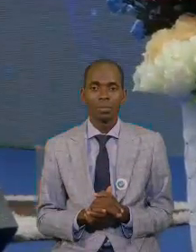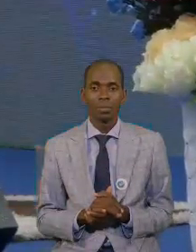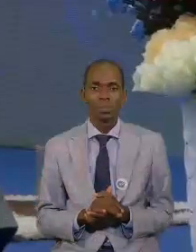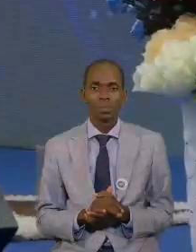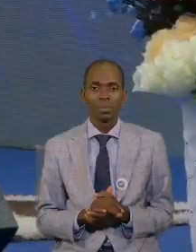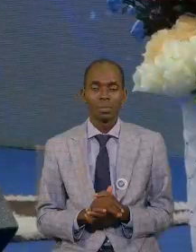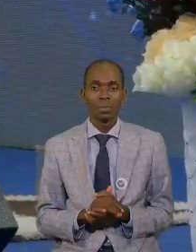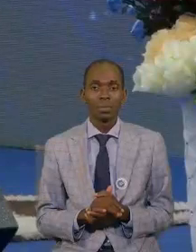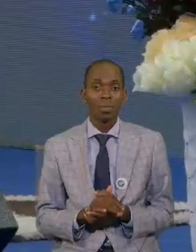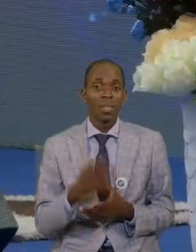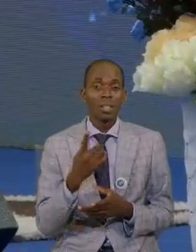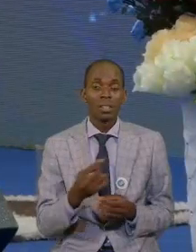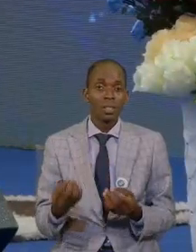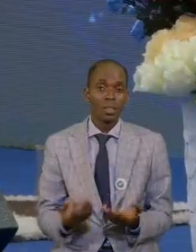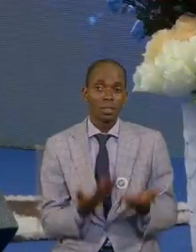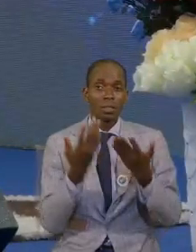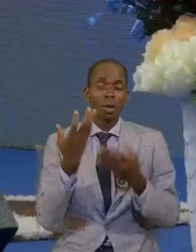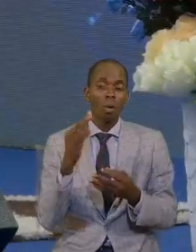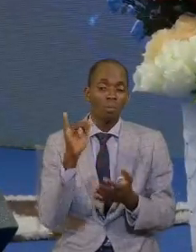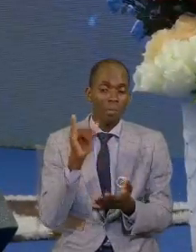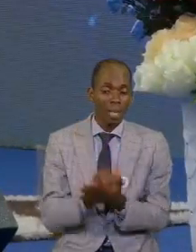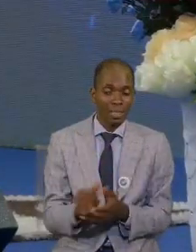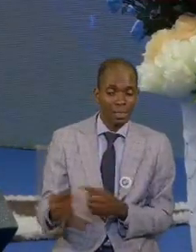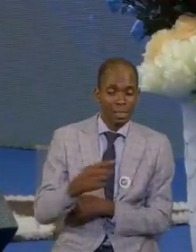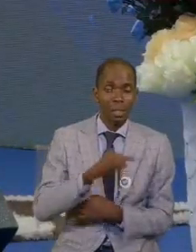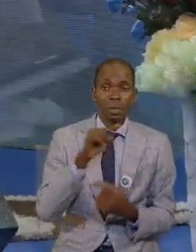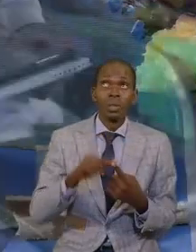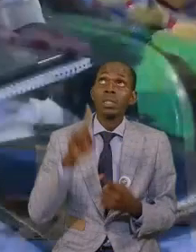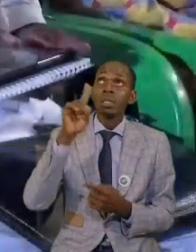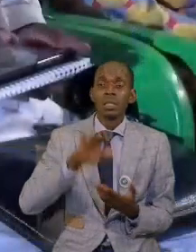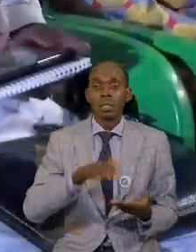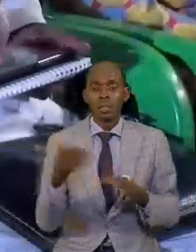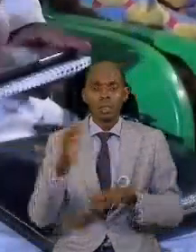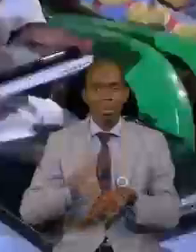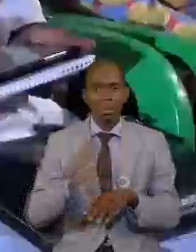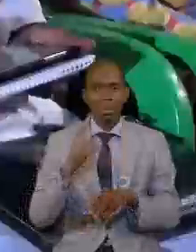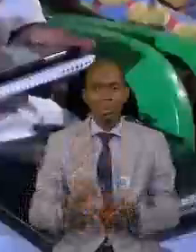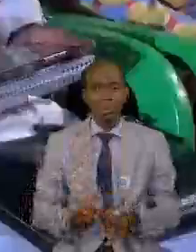The sacrifice of that day when he died on the cross of Calvary,